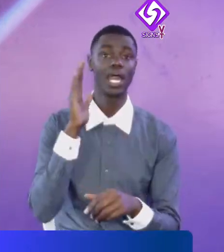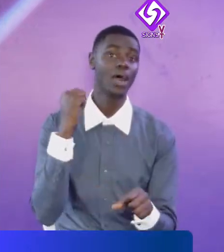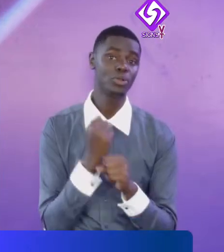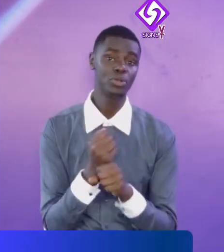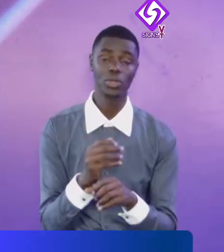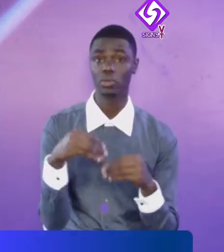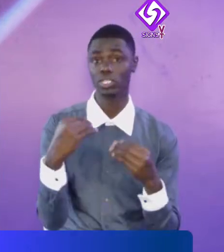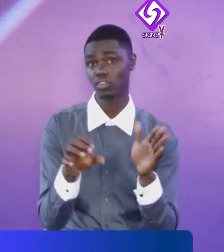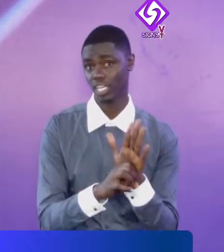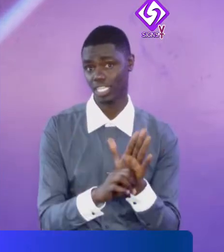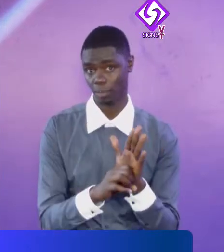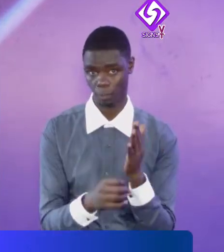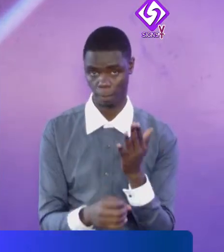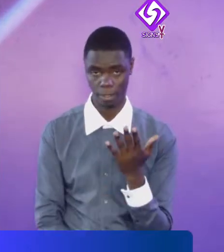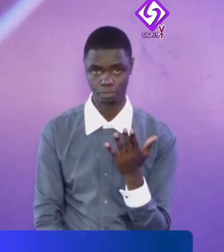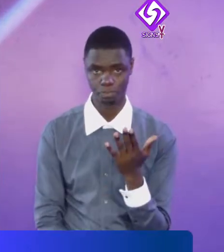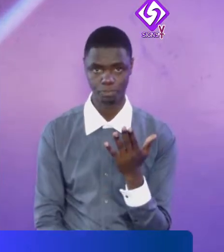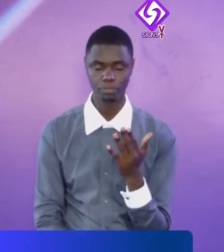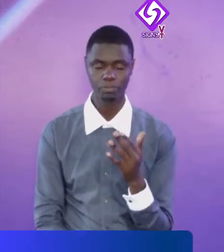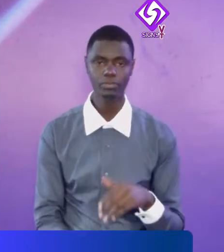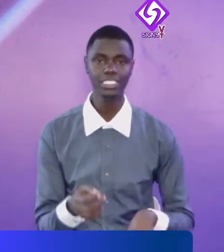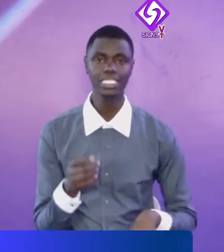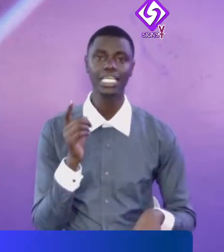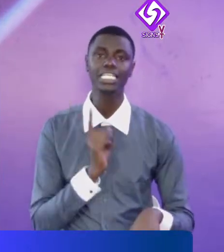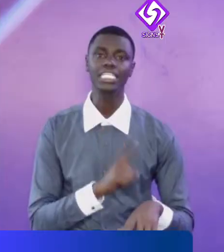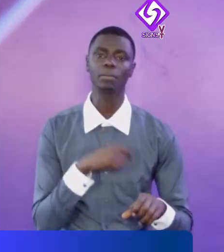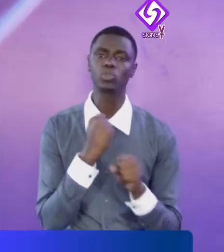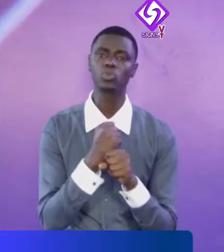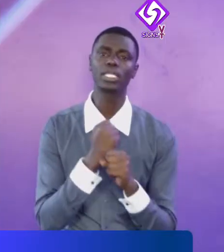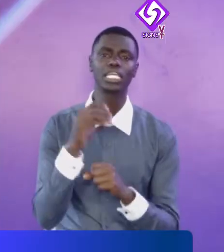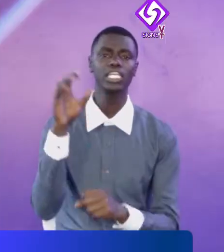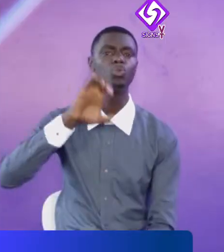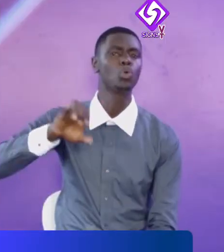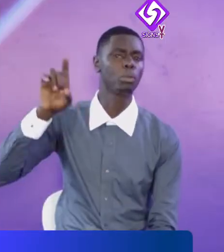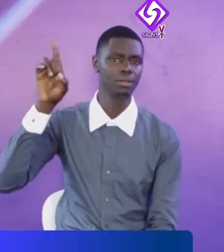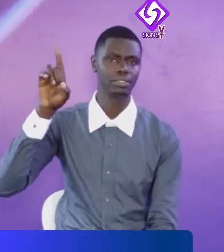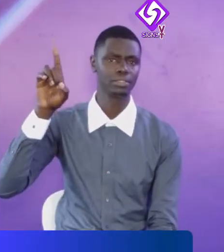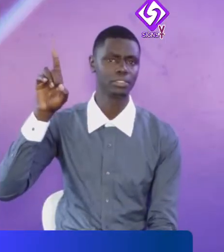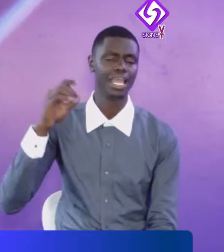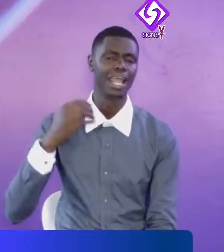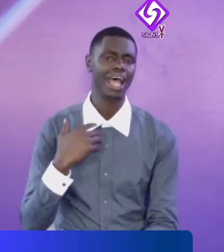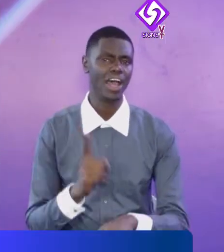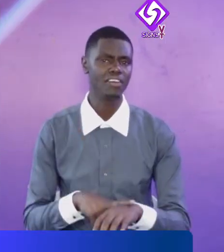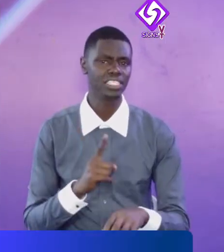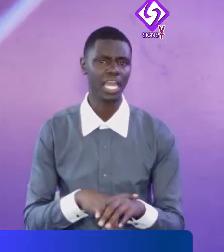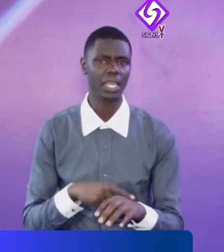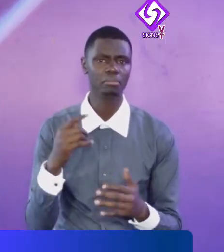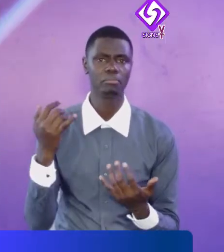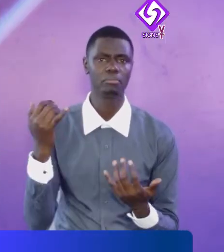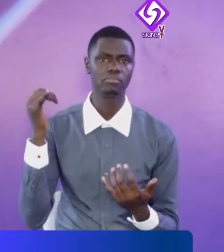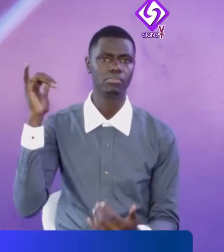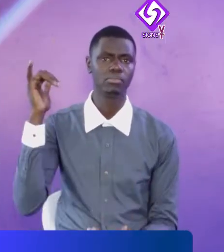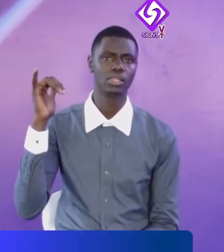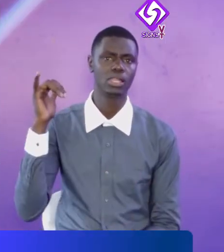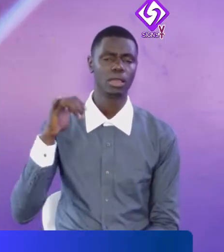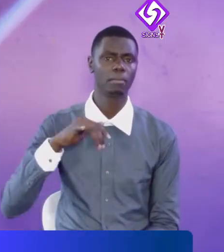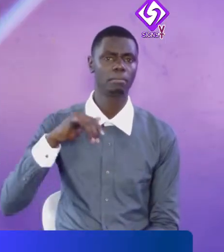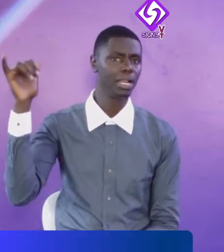example. When I was doing my work in Europe, there's a time when a plane left